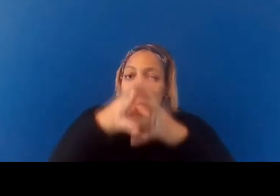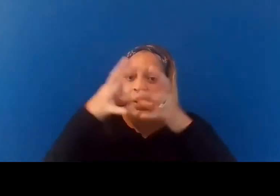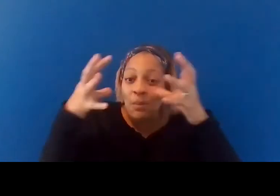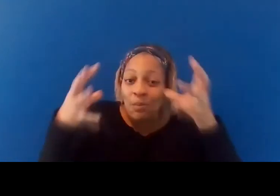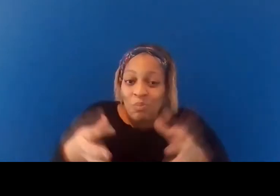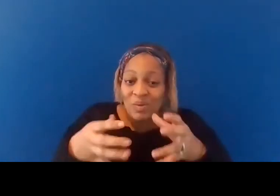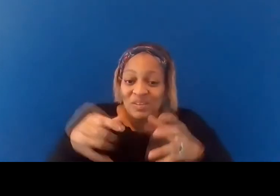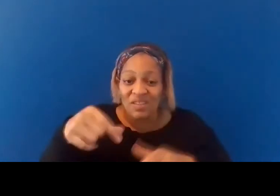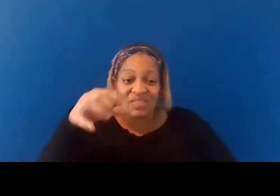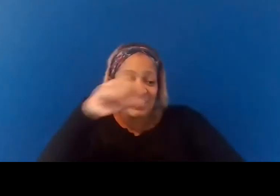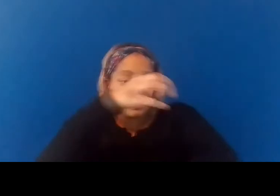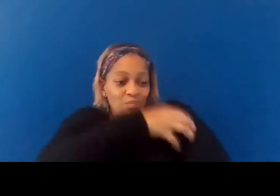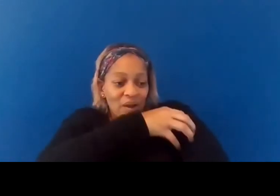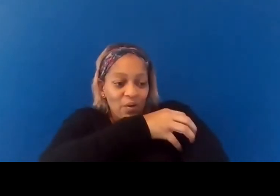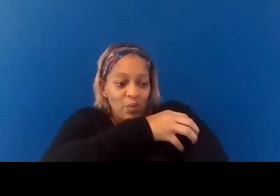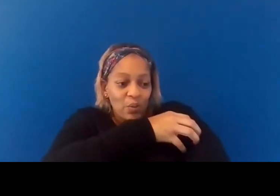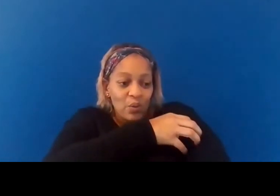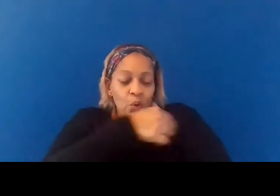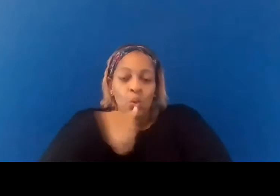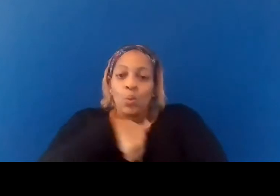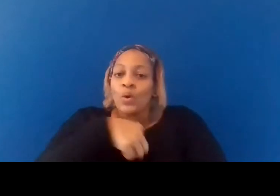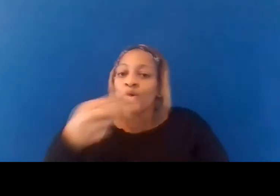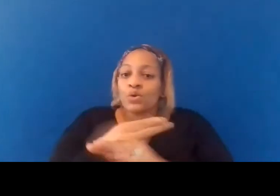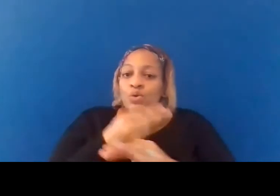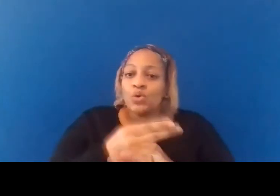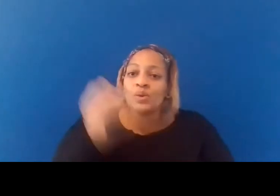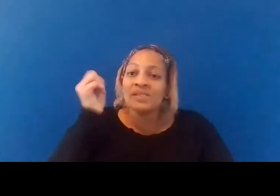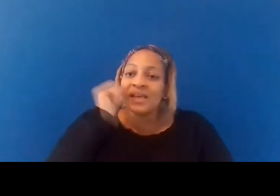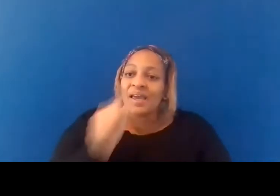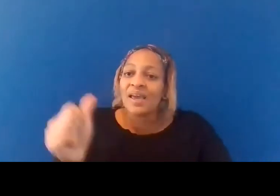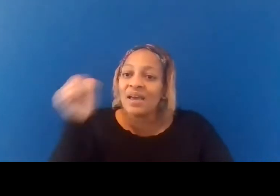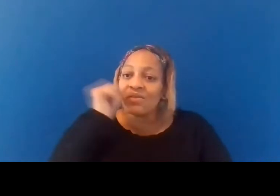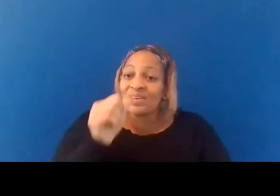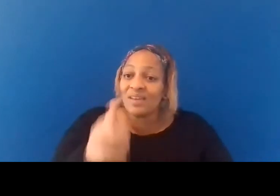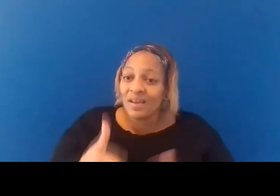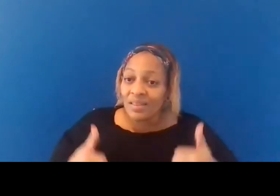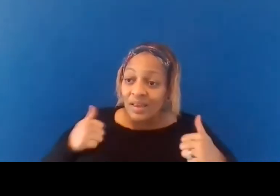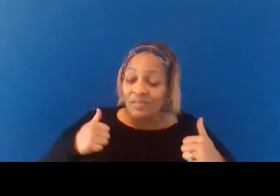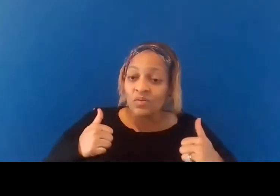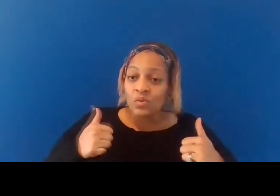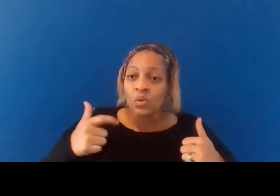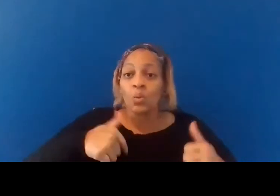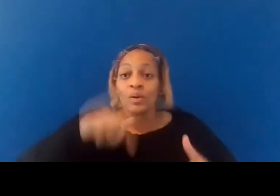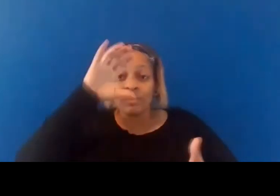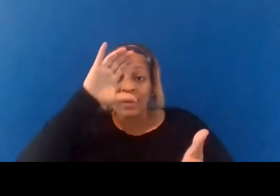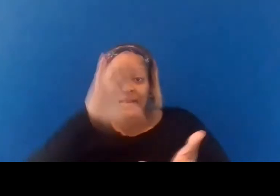this power to use in our daily life as we can believe and